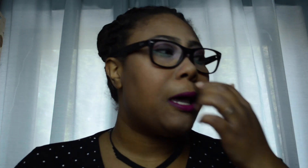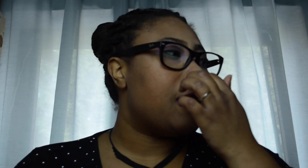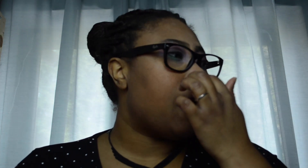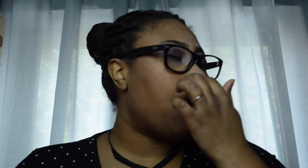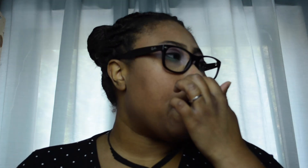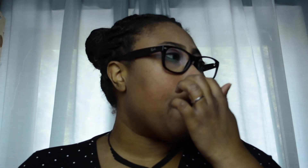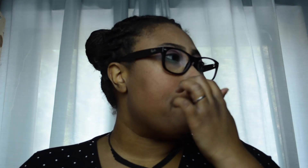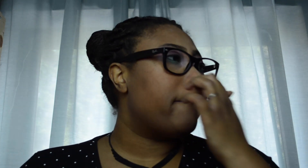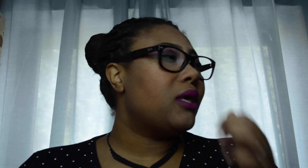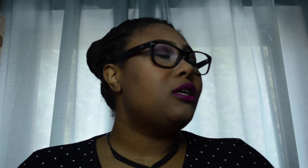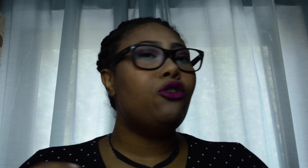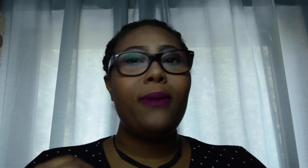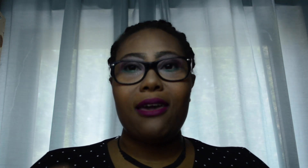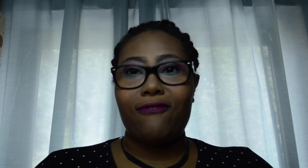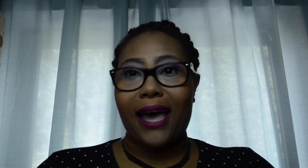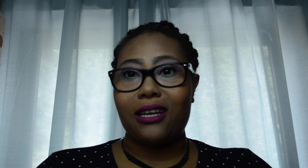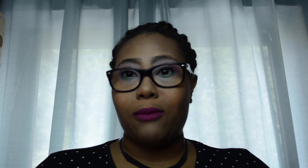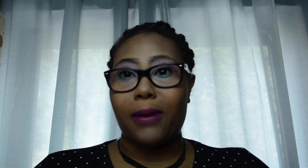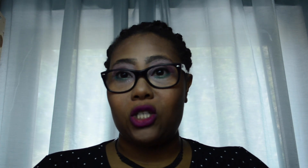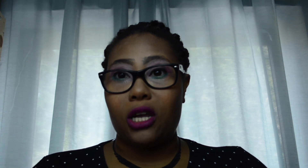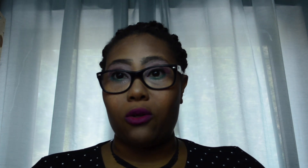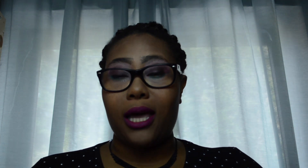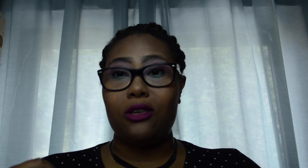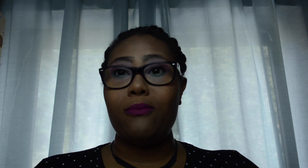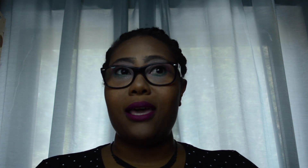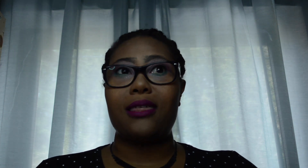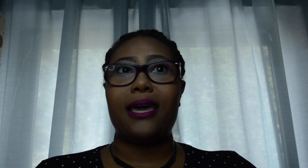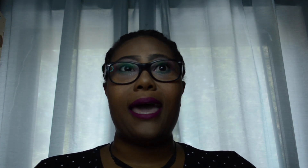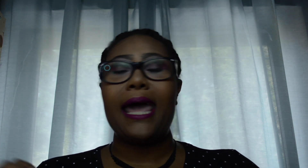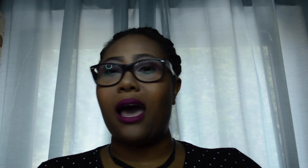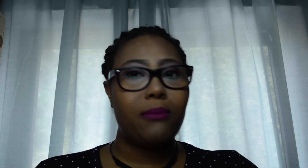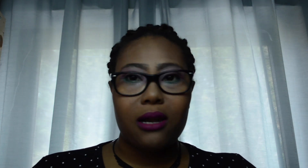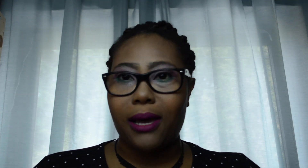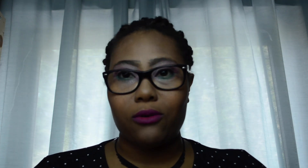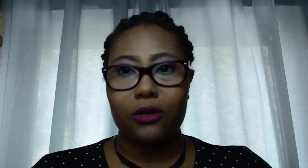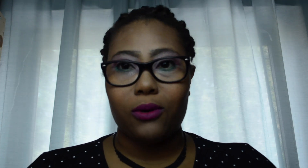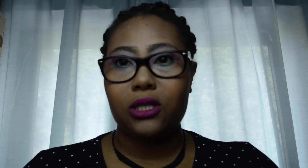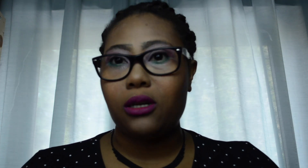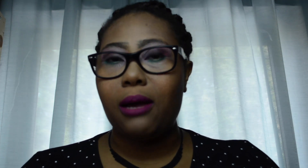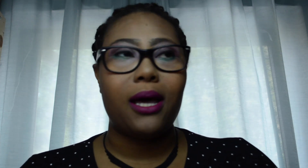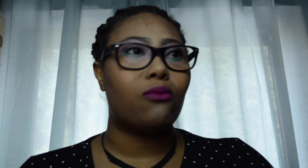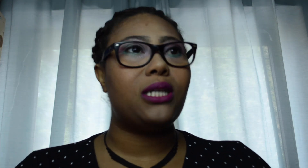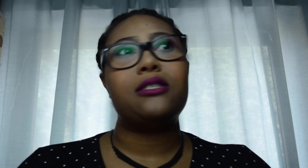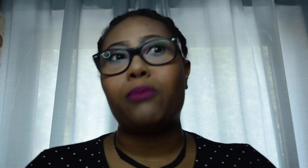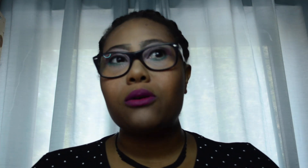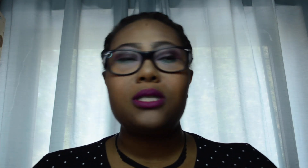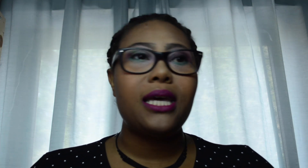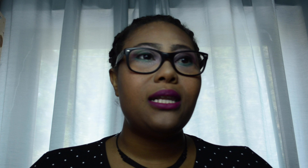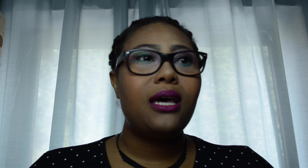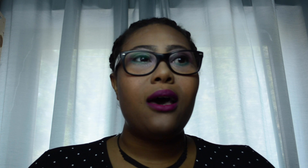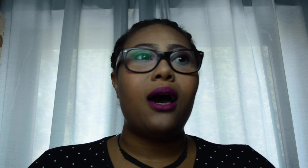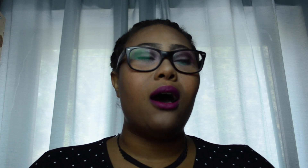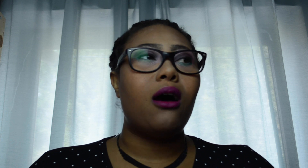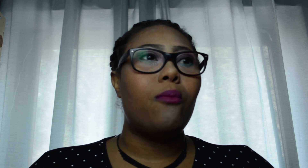themselves. Now, you may in fact come on my channel and you may think, hey, I'm not a microaggressor, I'm not a racist